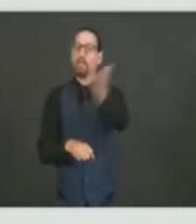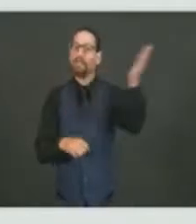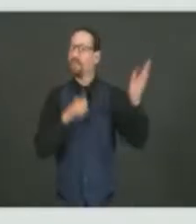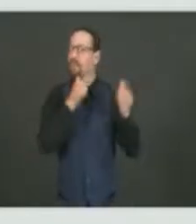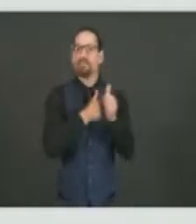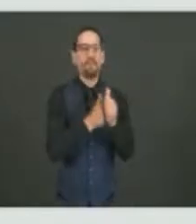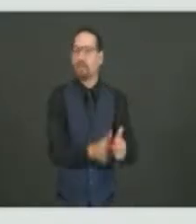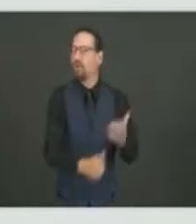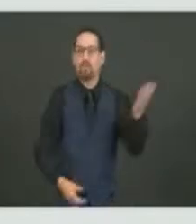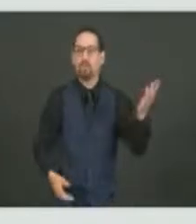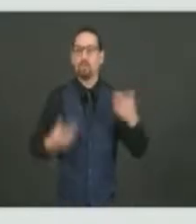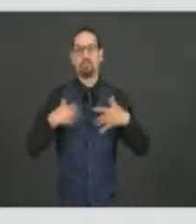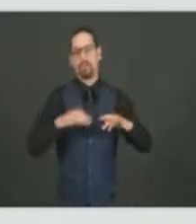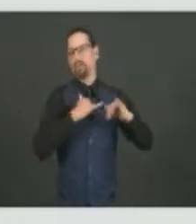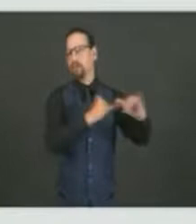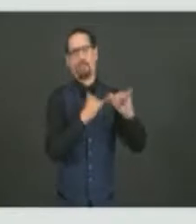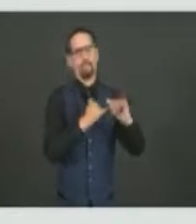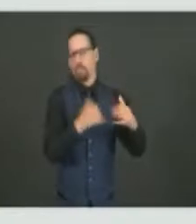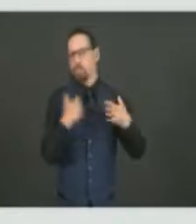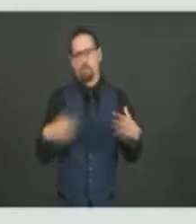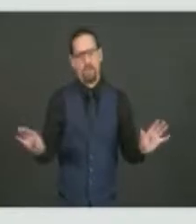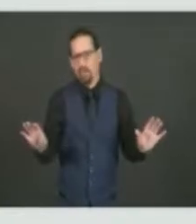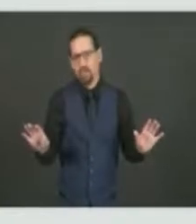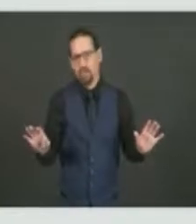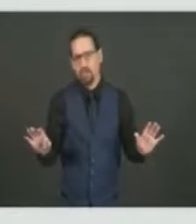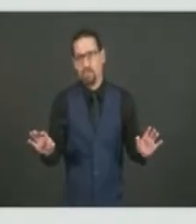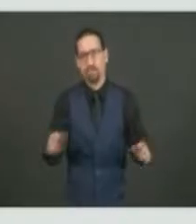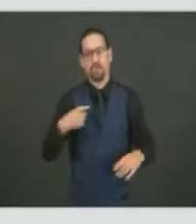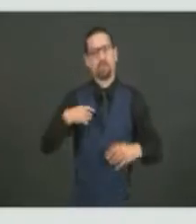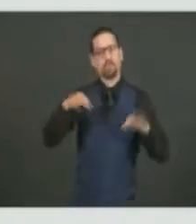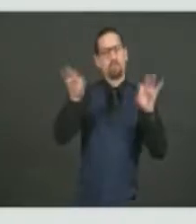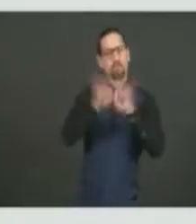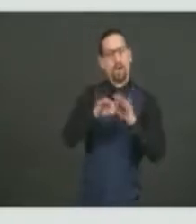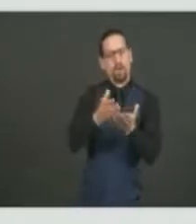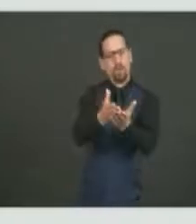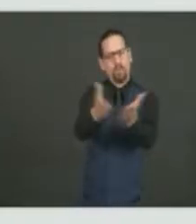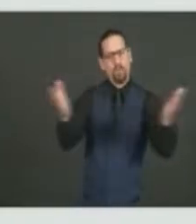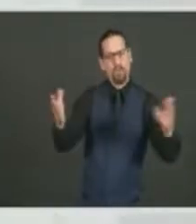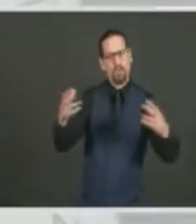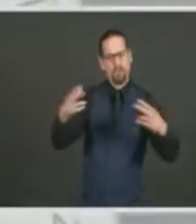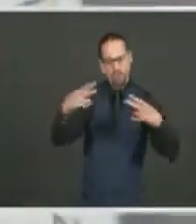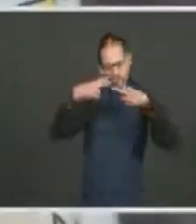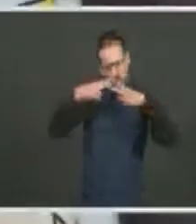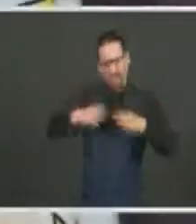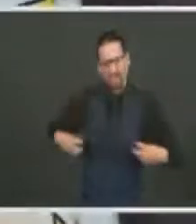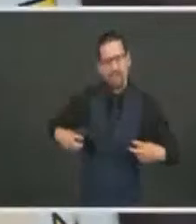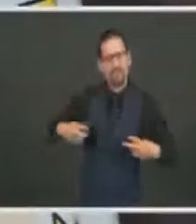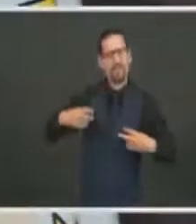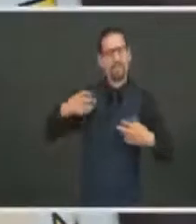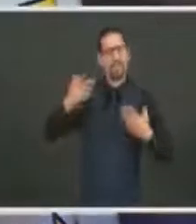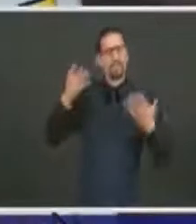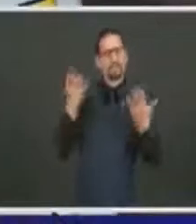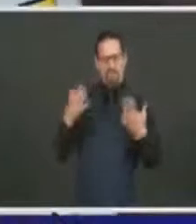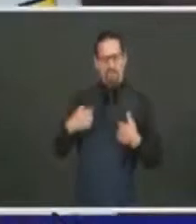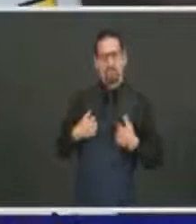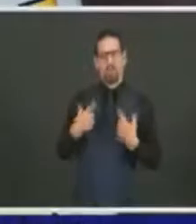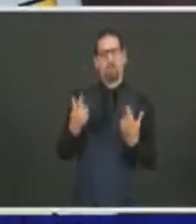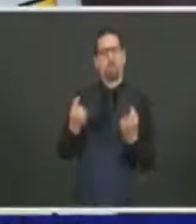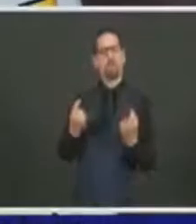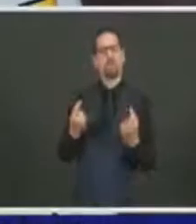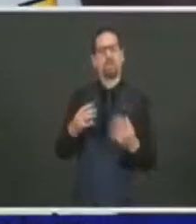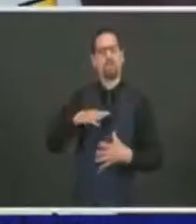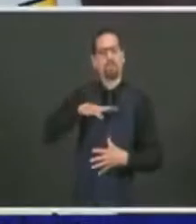I want you to say to yourself, what do I have to do to be part of prevention? You don't want to be part